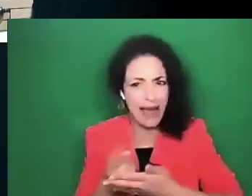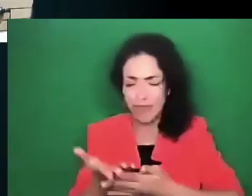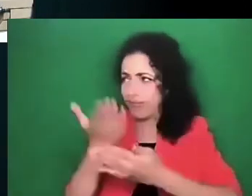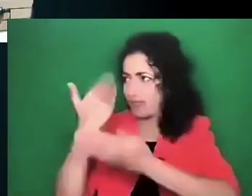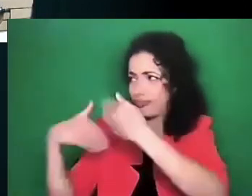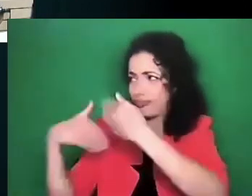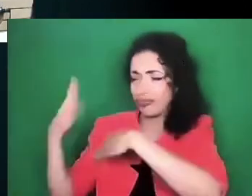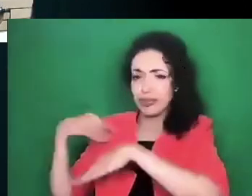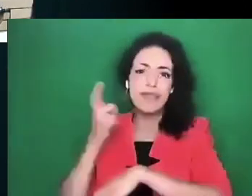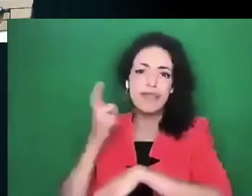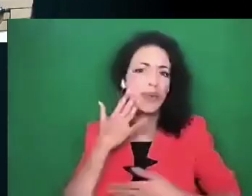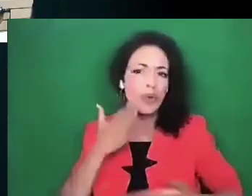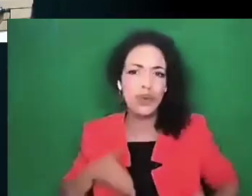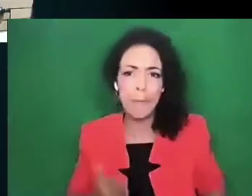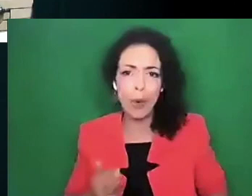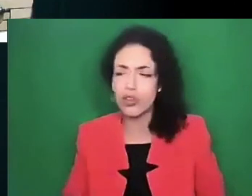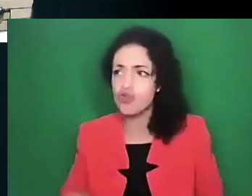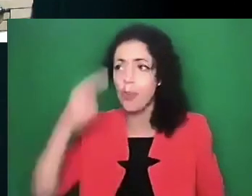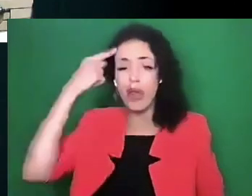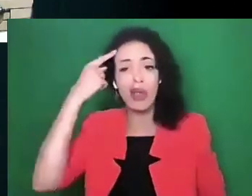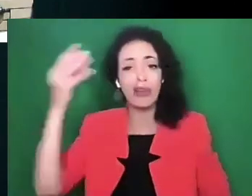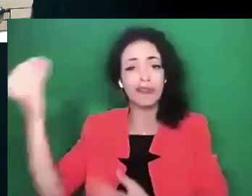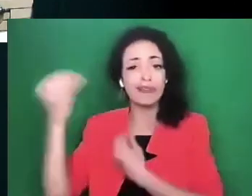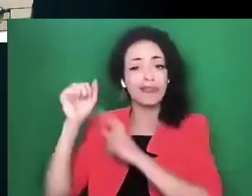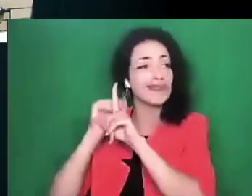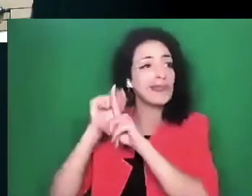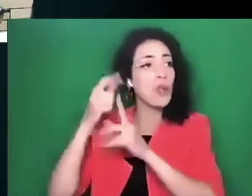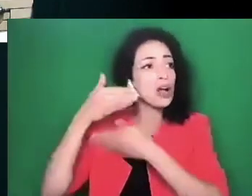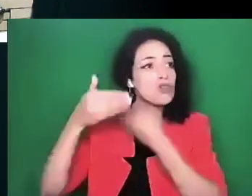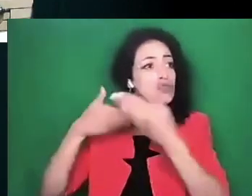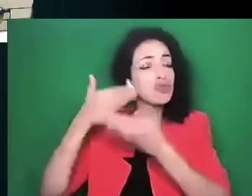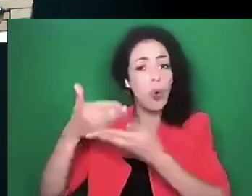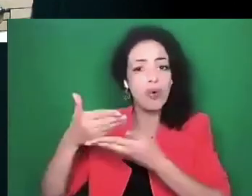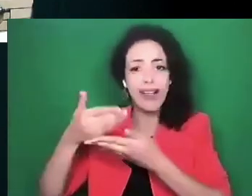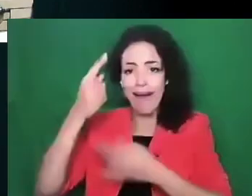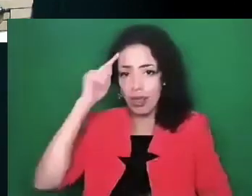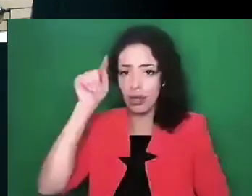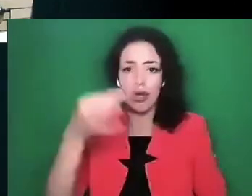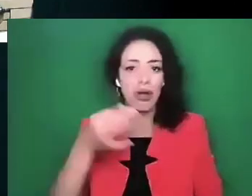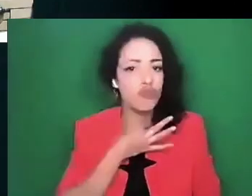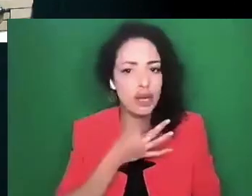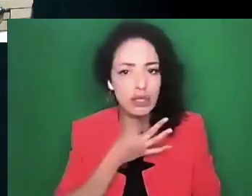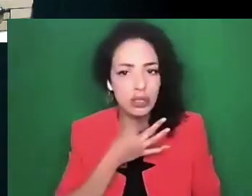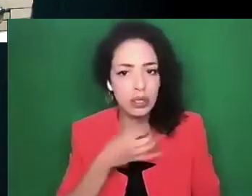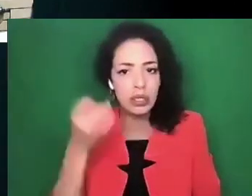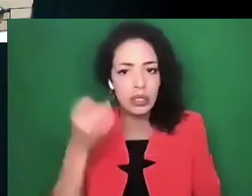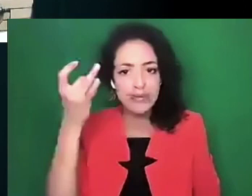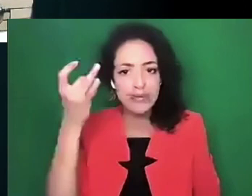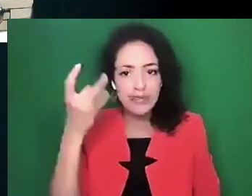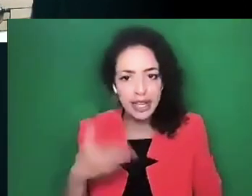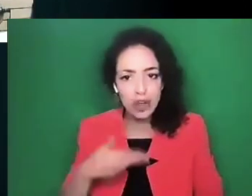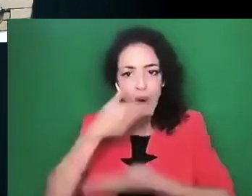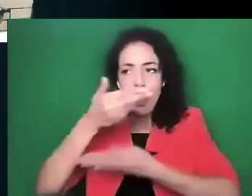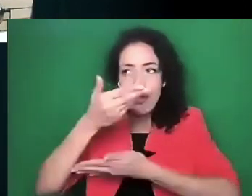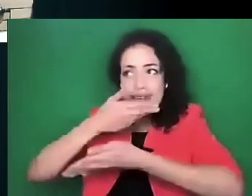only story. And I think there is a danger in singular narratives, and it is crucial to start thinking outside of them. And this takes a lot